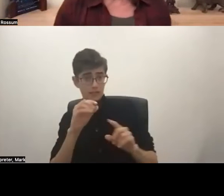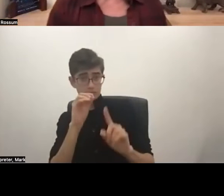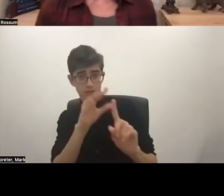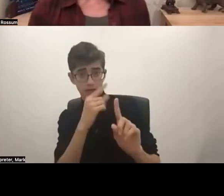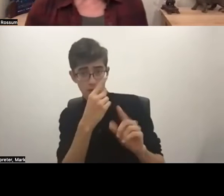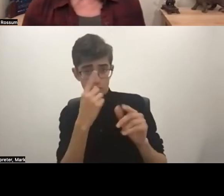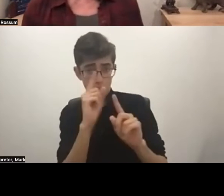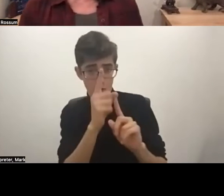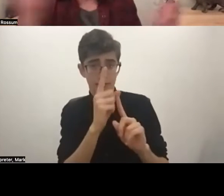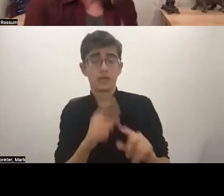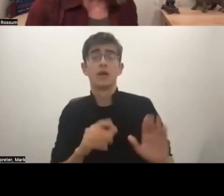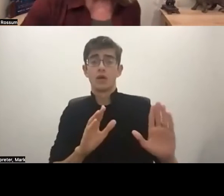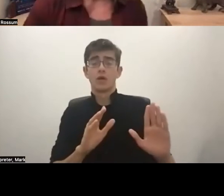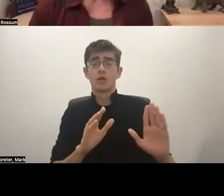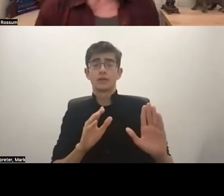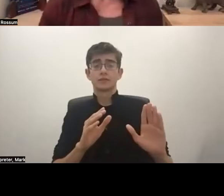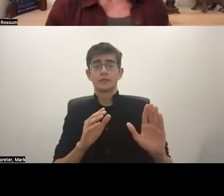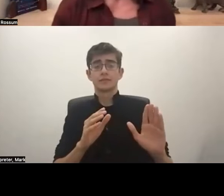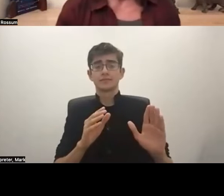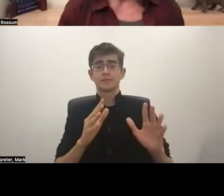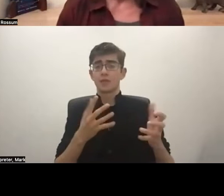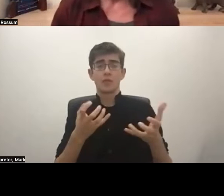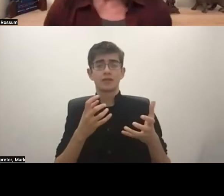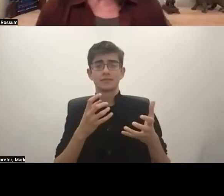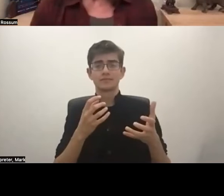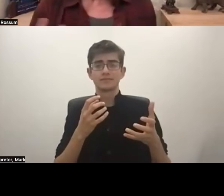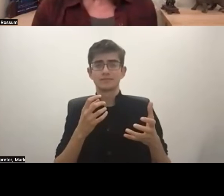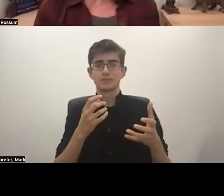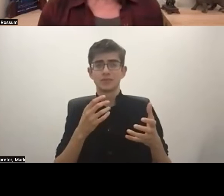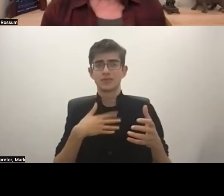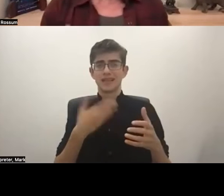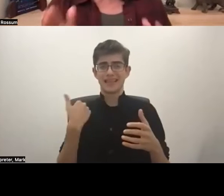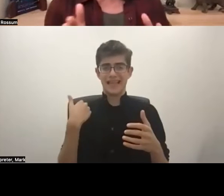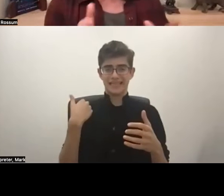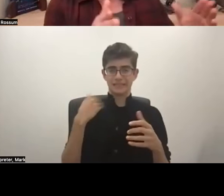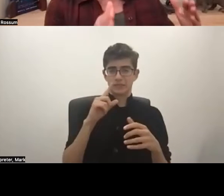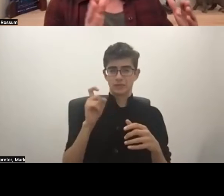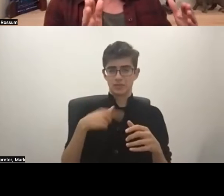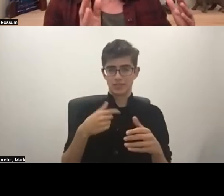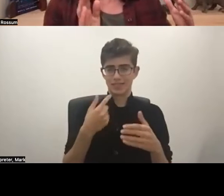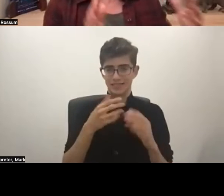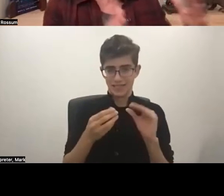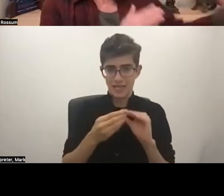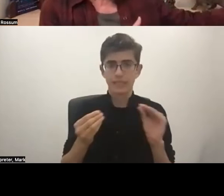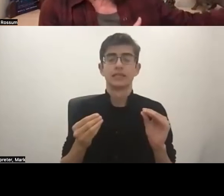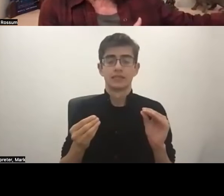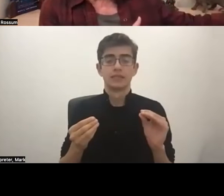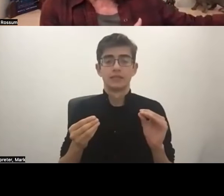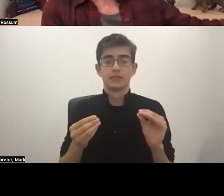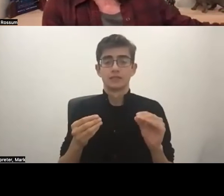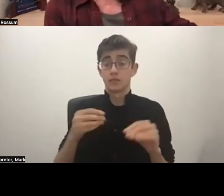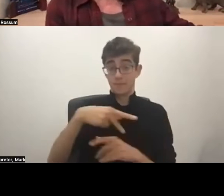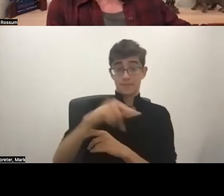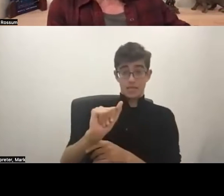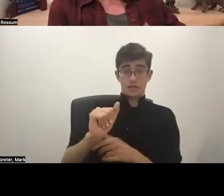Absolutely. Goes with the answer to the last question I gave, was that really in the Commonwealth of Pennsylvania, while the Pennsylvania Green